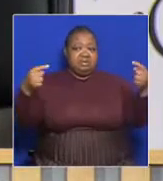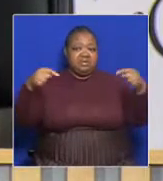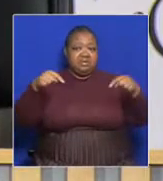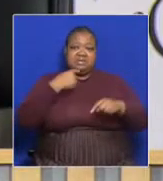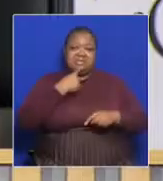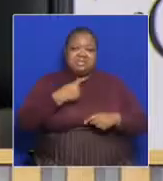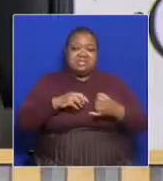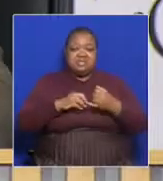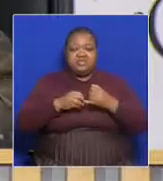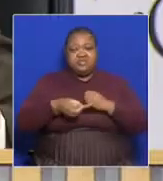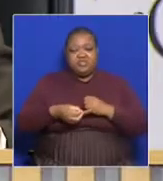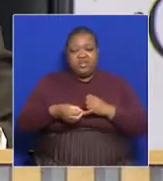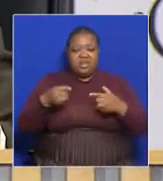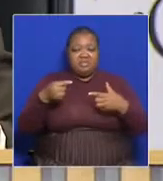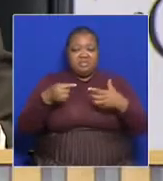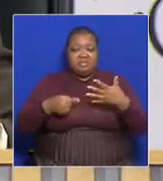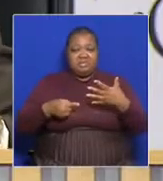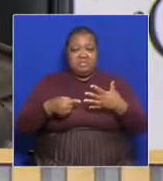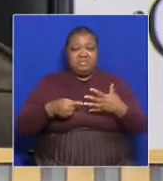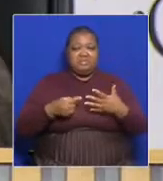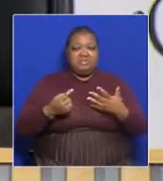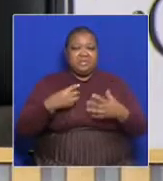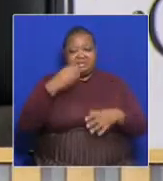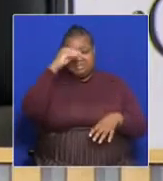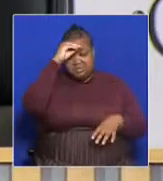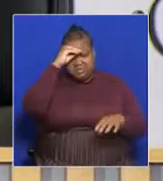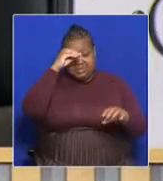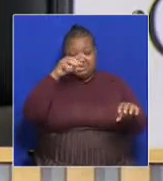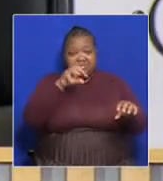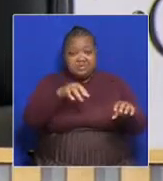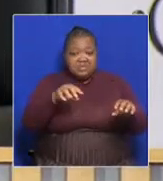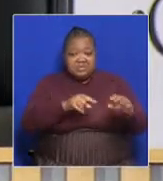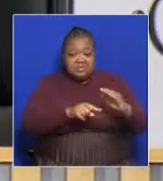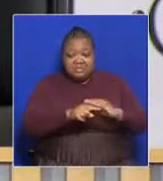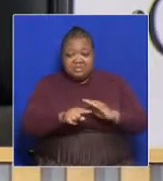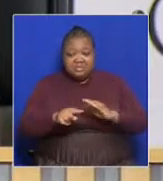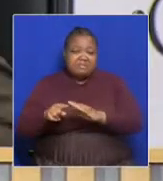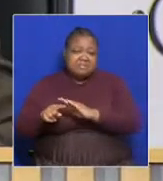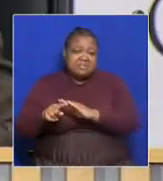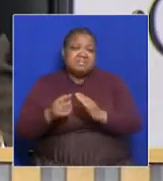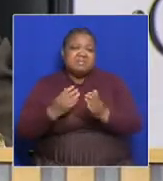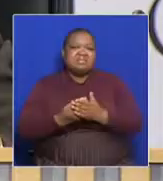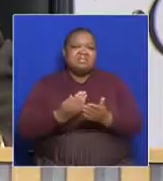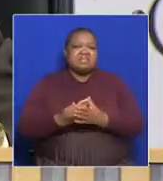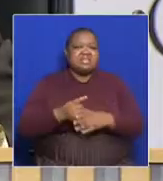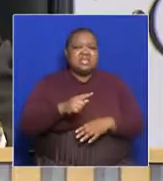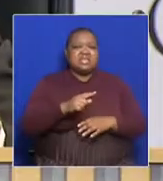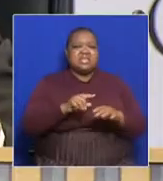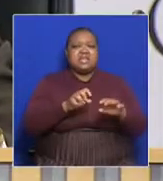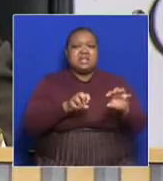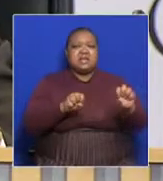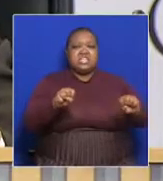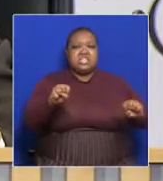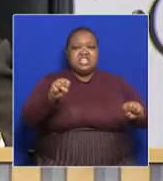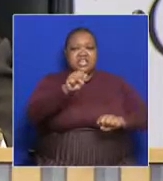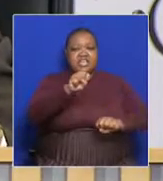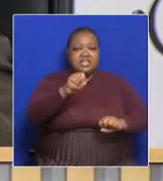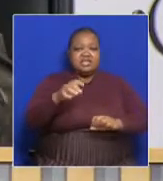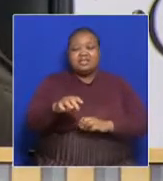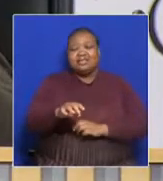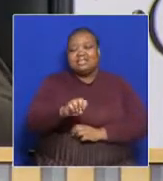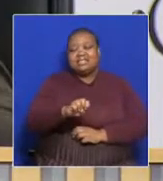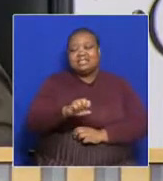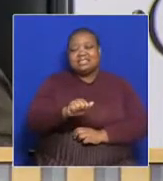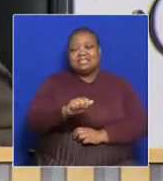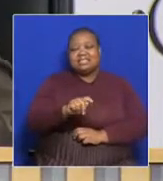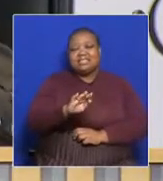this station, that station has placed, this station has a big safe. But in reality, these are the challenges we face.